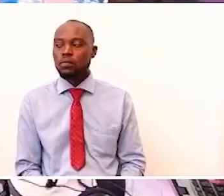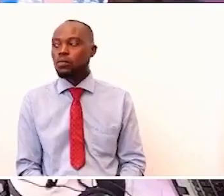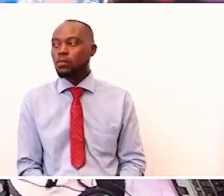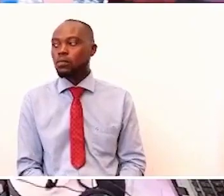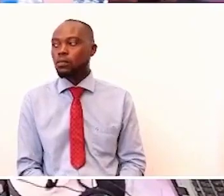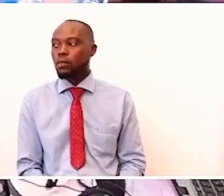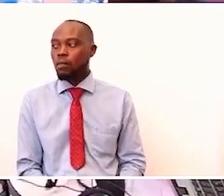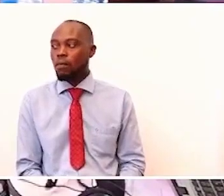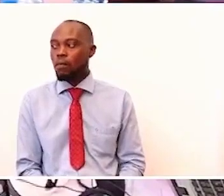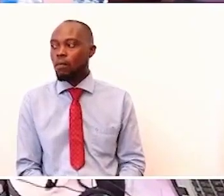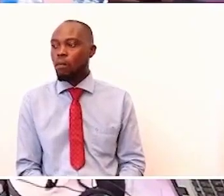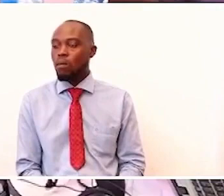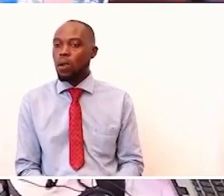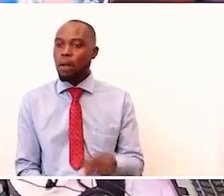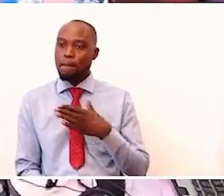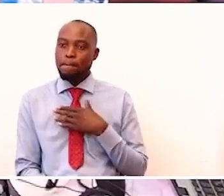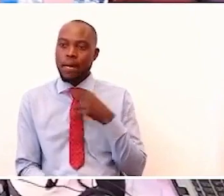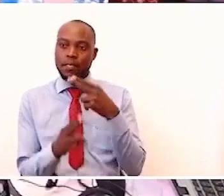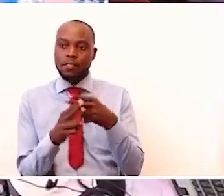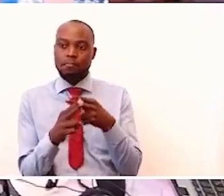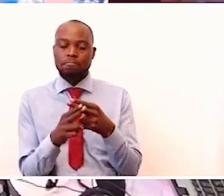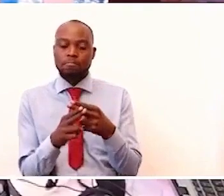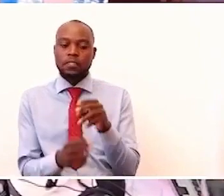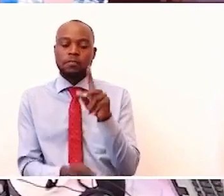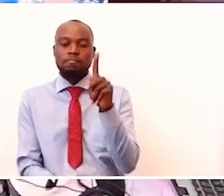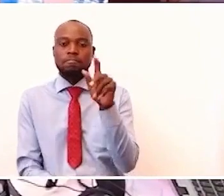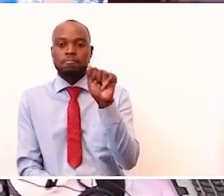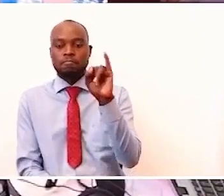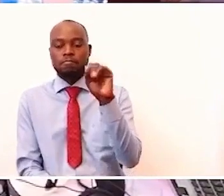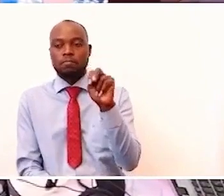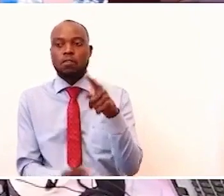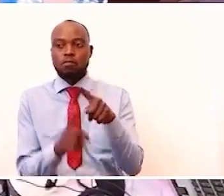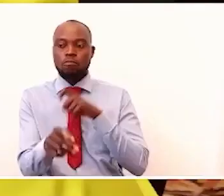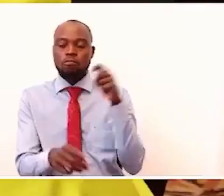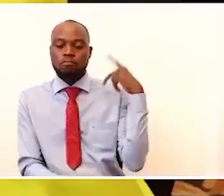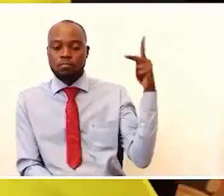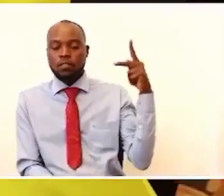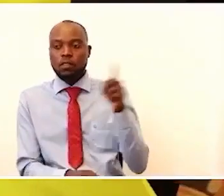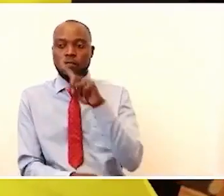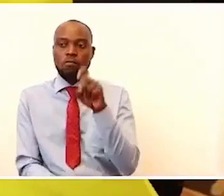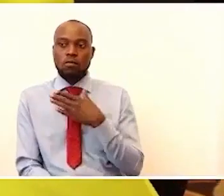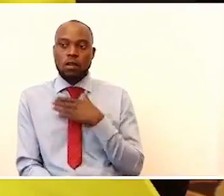you. My name is Esther Cage from Kenya Female Advisory Organization. This goes to